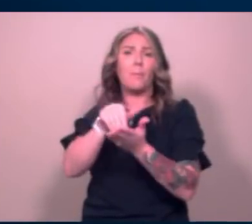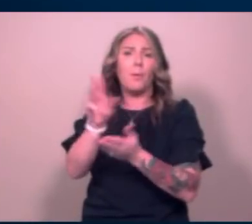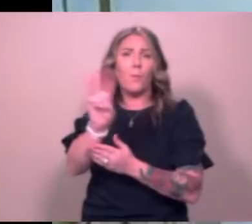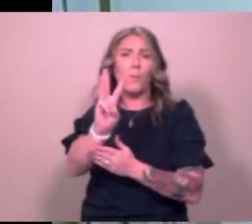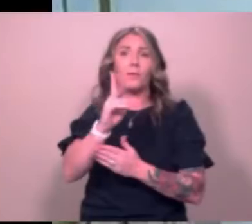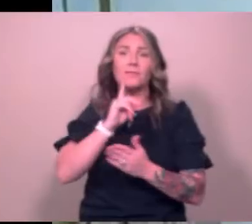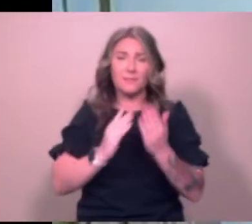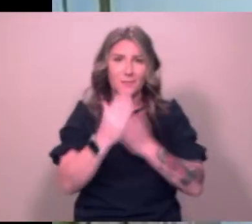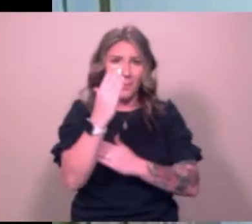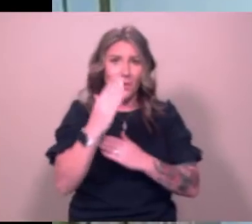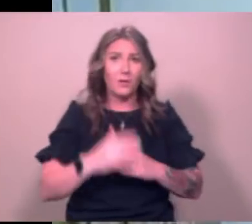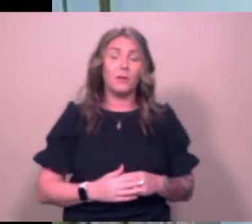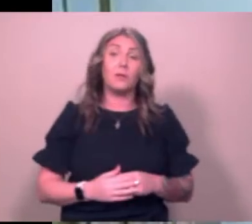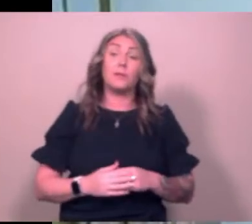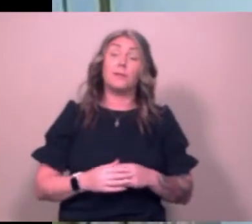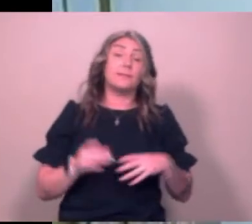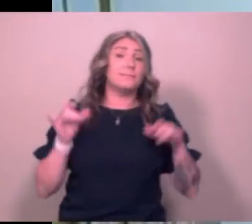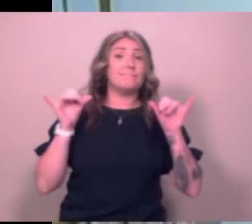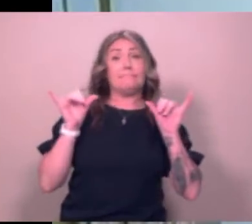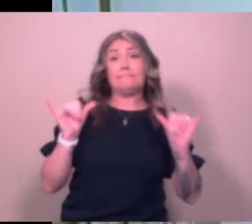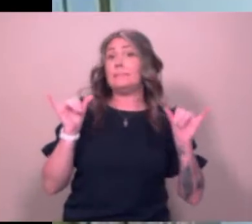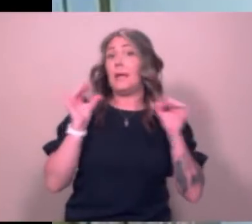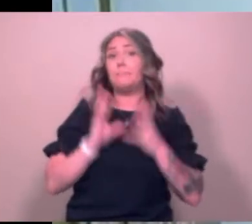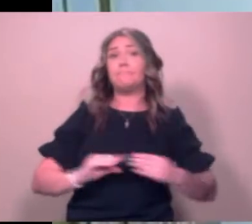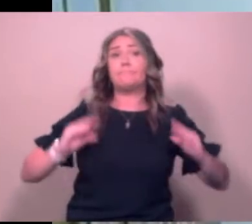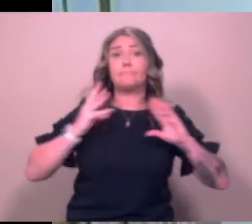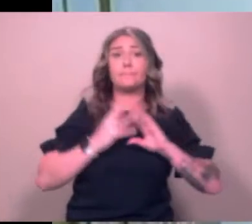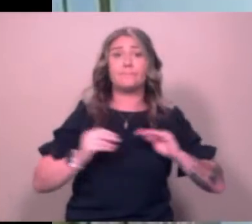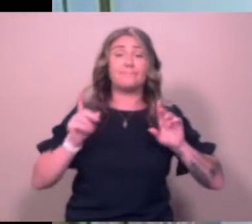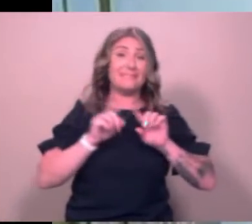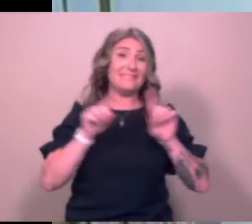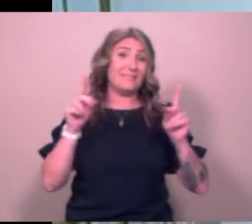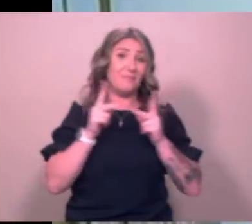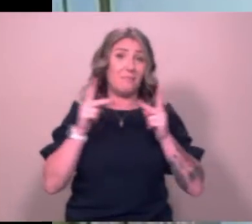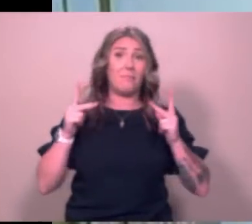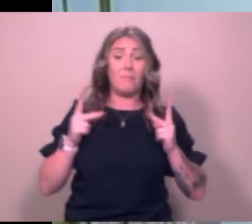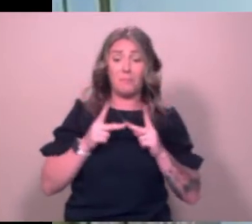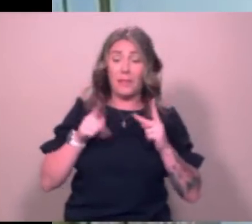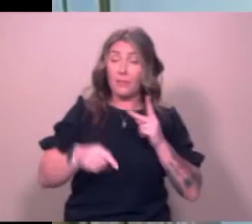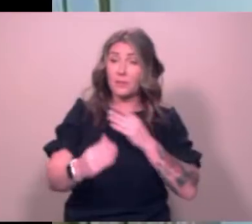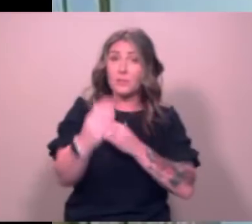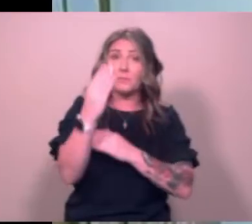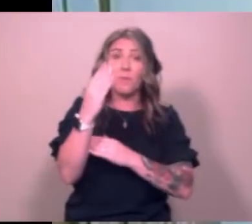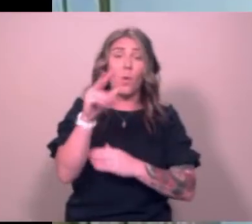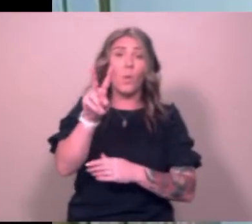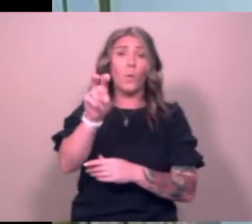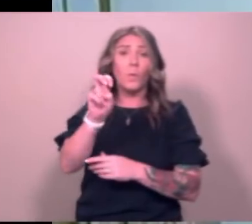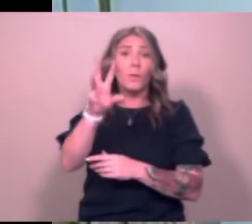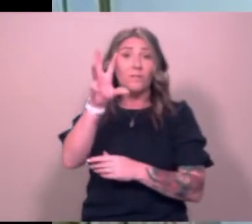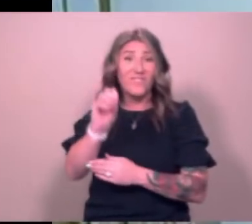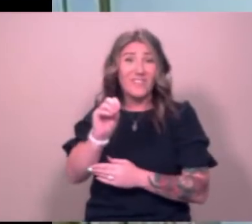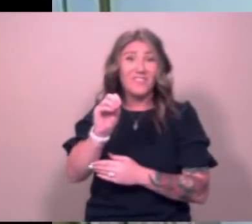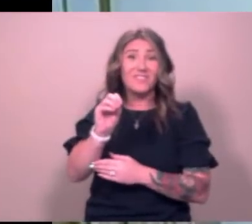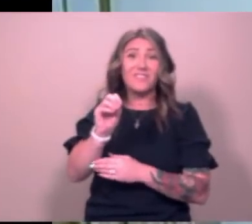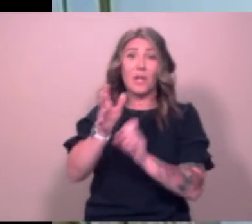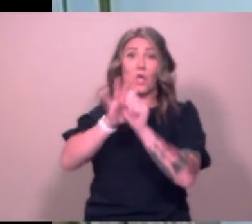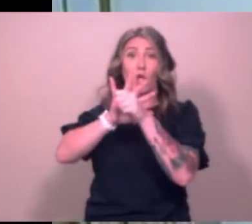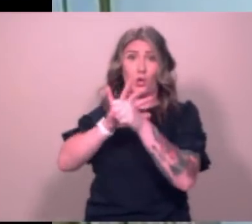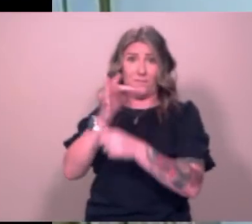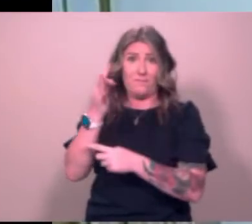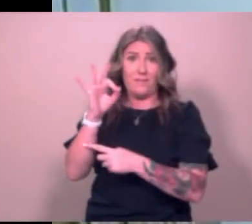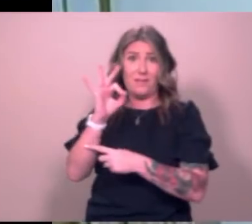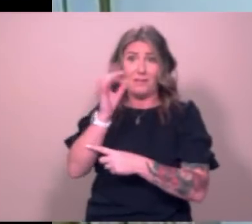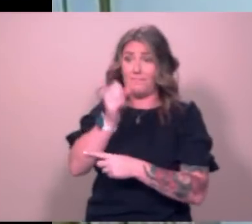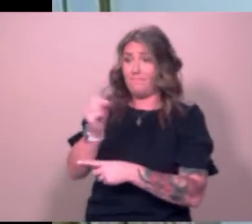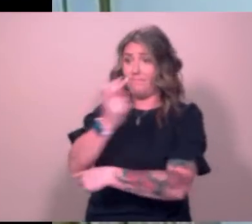Morning. Pretty much the same story, different places. We have this morning 250 COVID patients